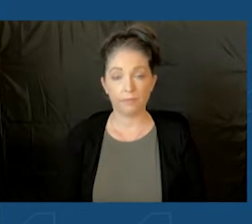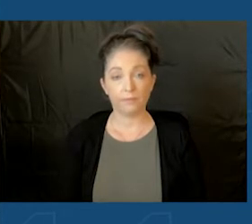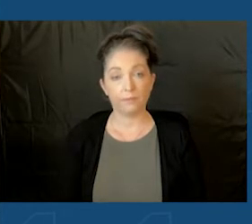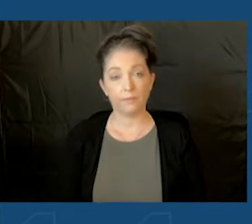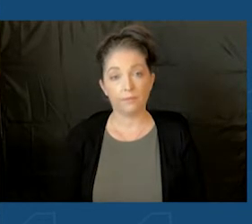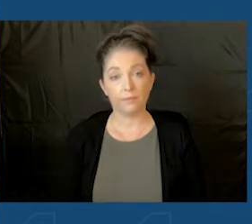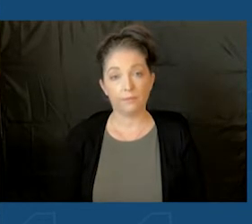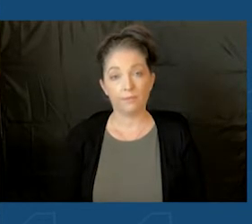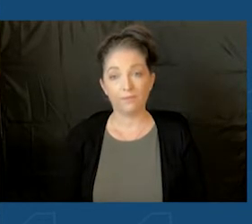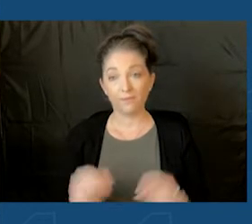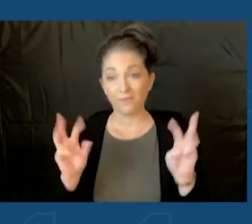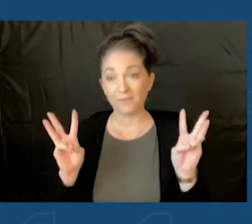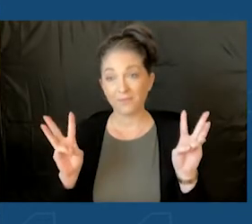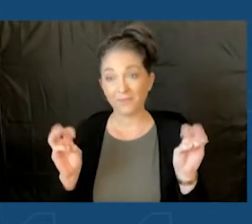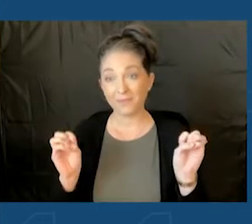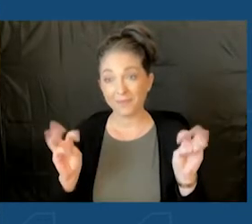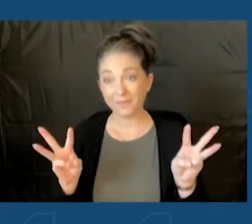Wow, Governor.